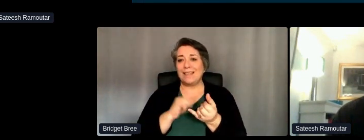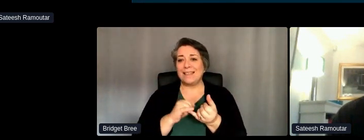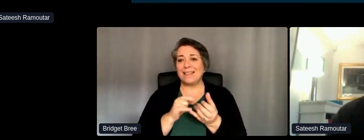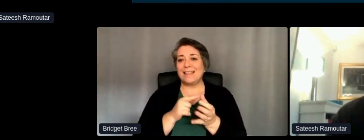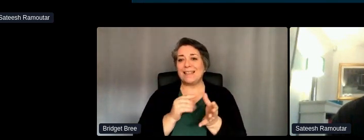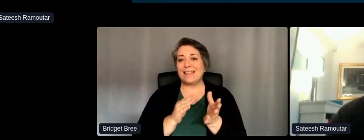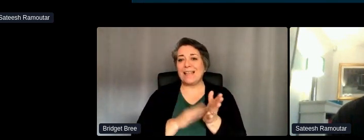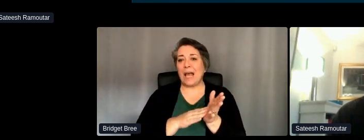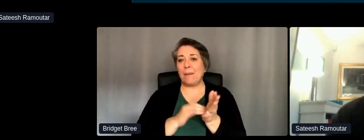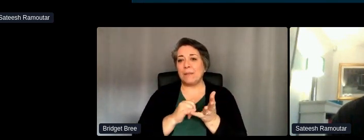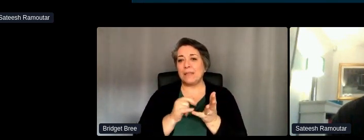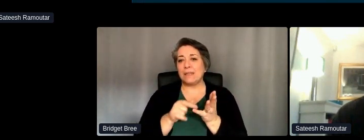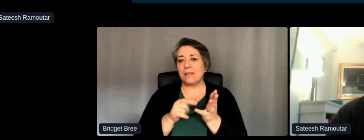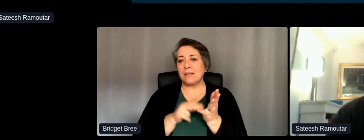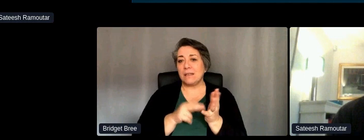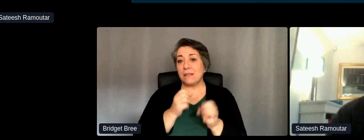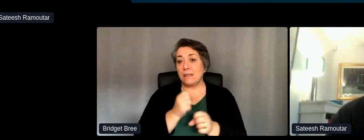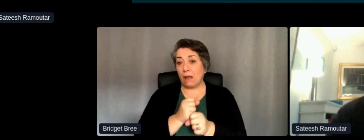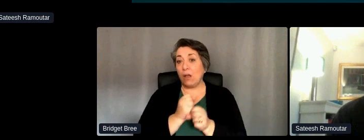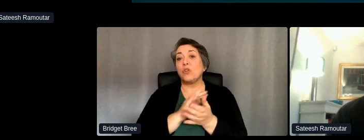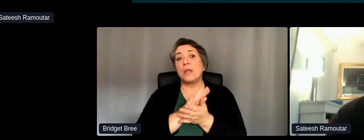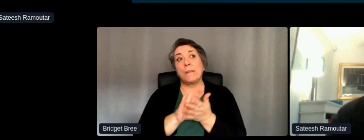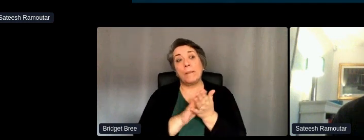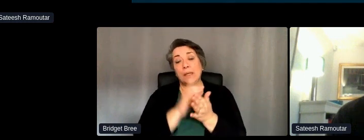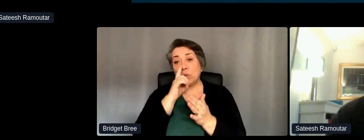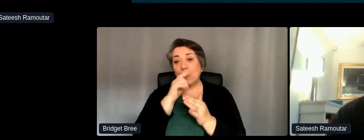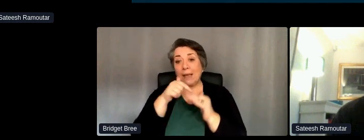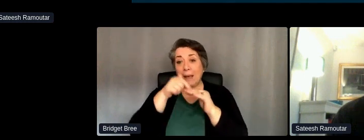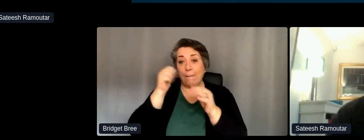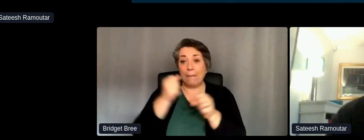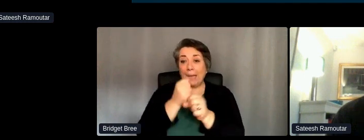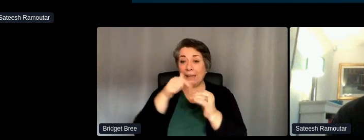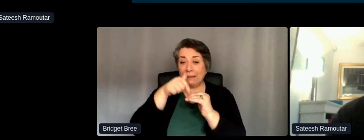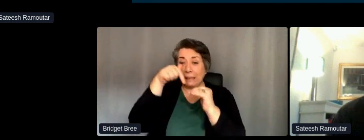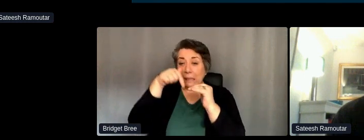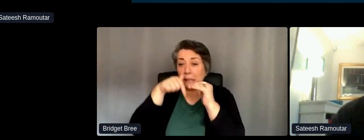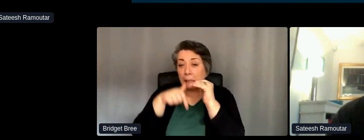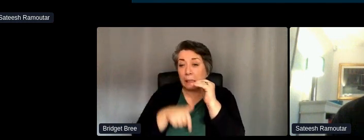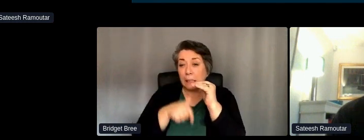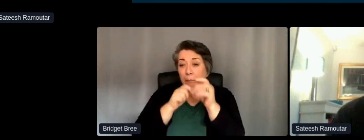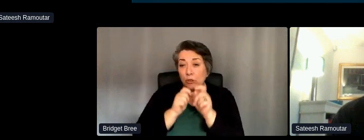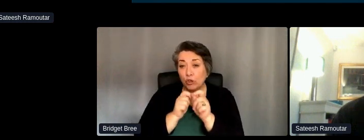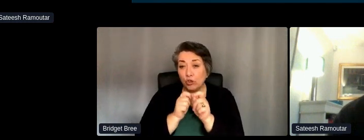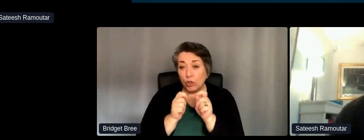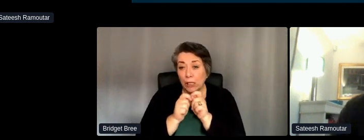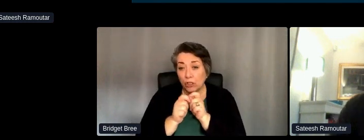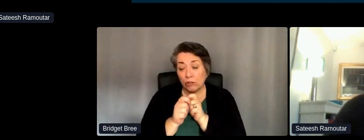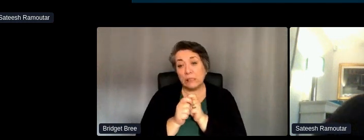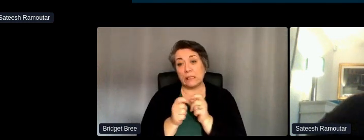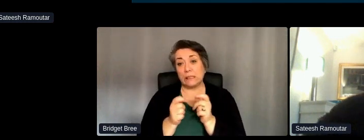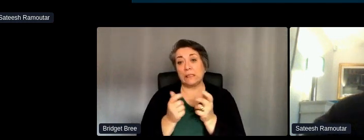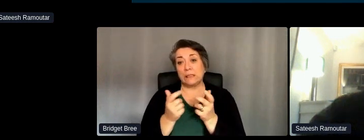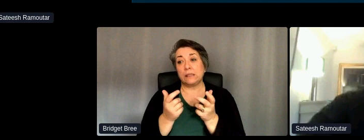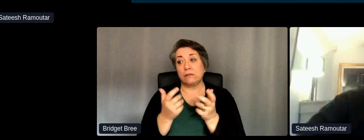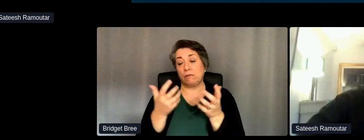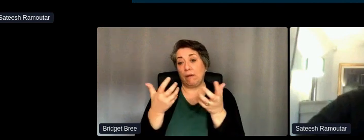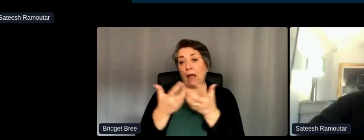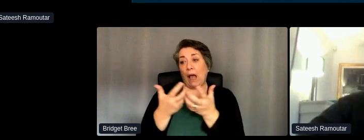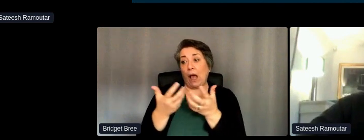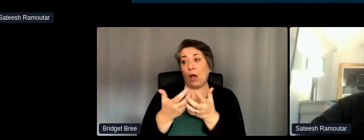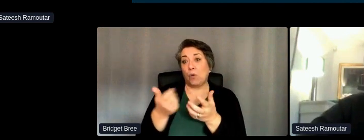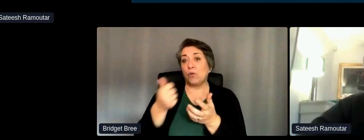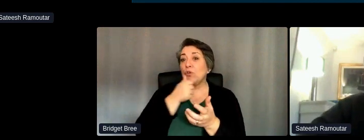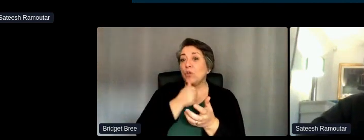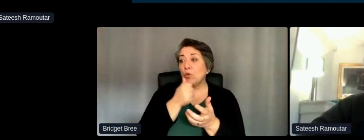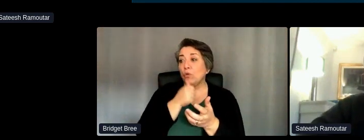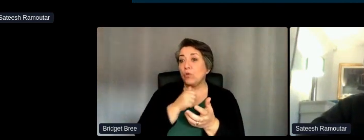the user. And so the research that we'll be doing will be to understand what is needed and then applying